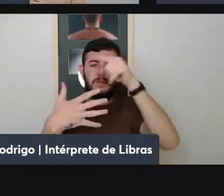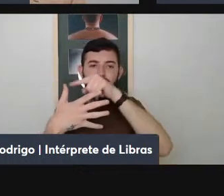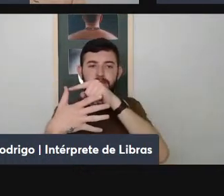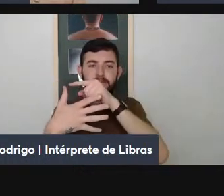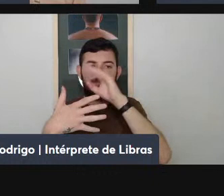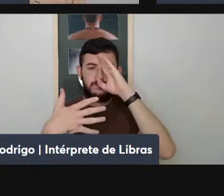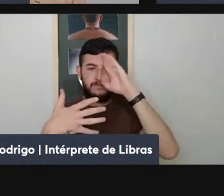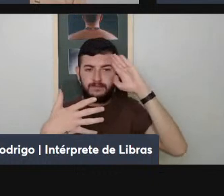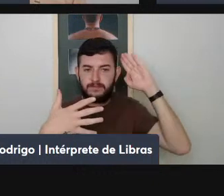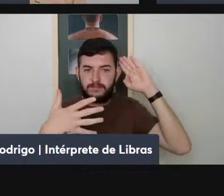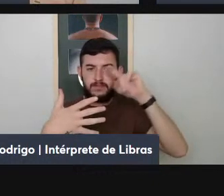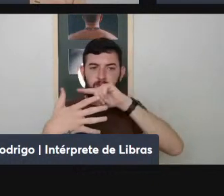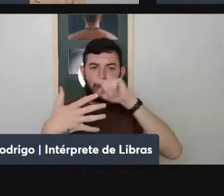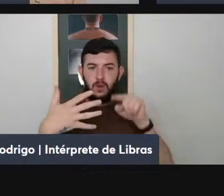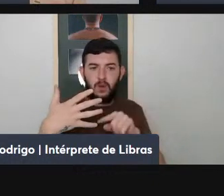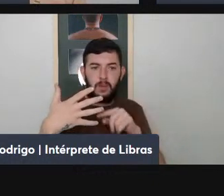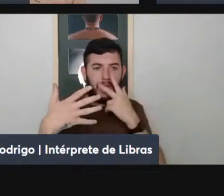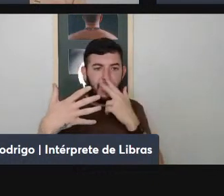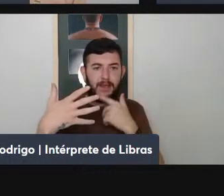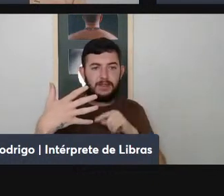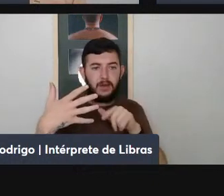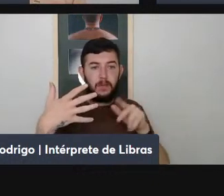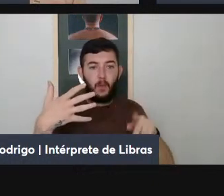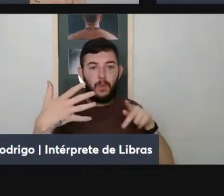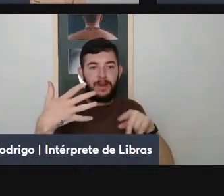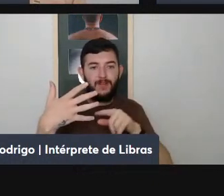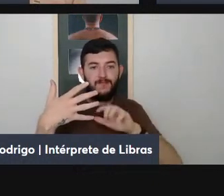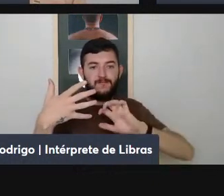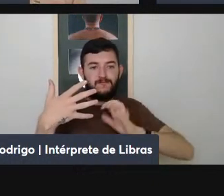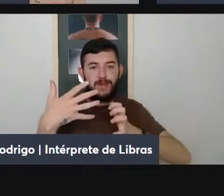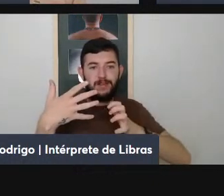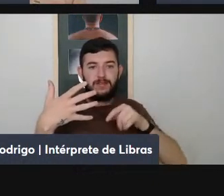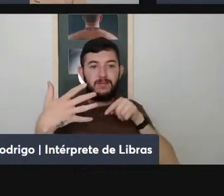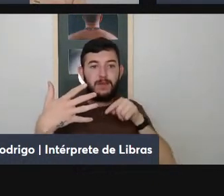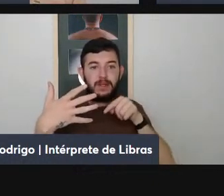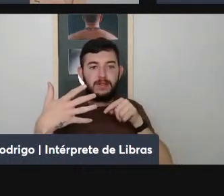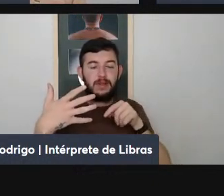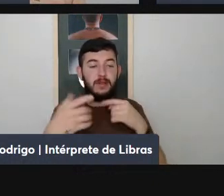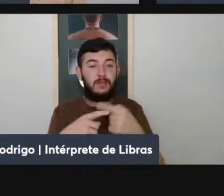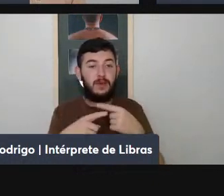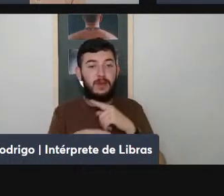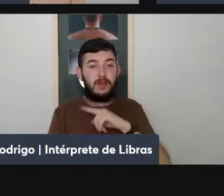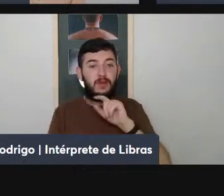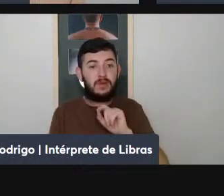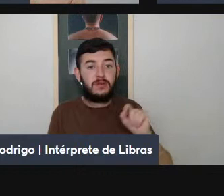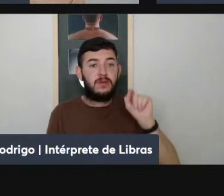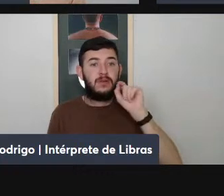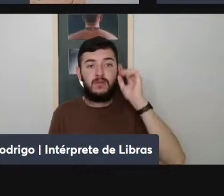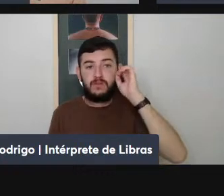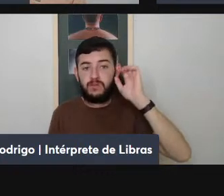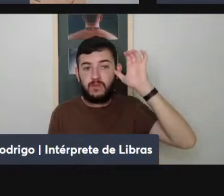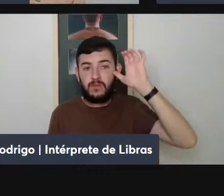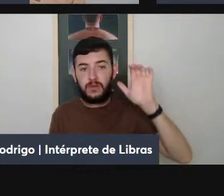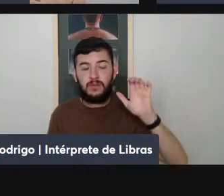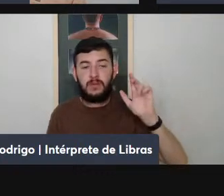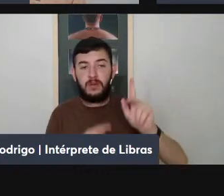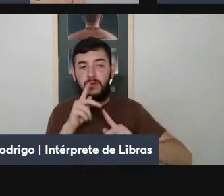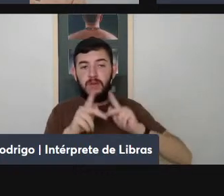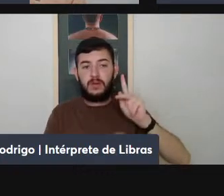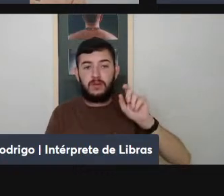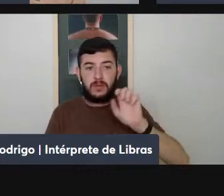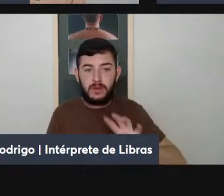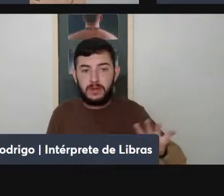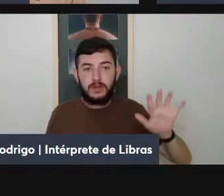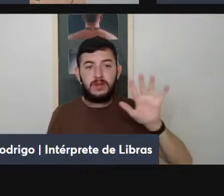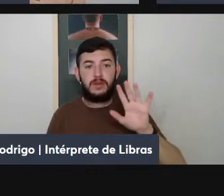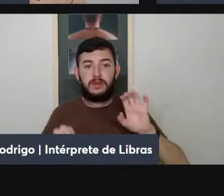aparentemente menosprezar o seu público, sendo que há um grande grau de conhecimento nos públicos gerais, muito embora